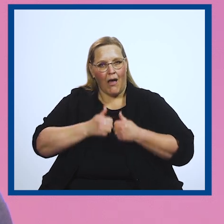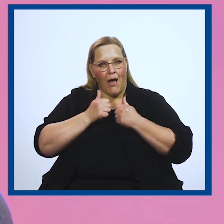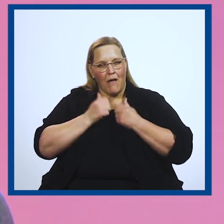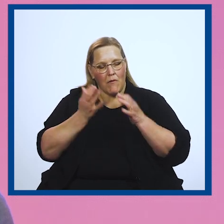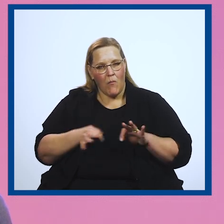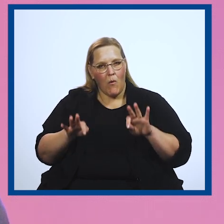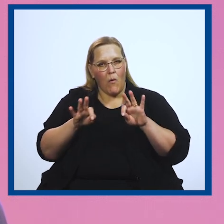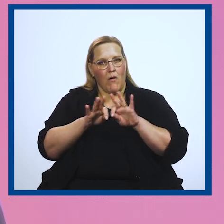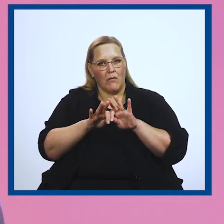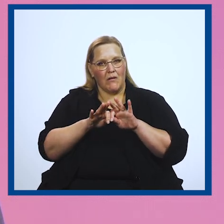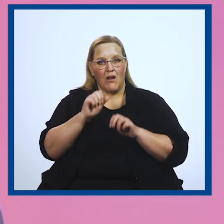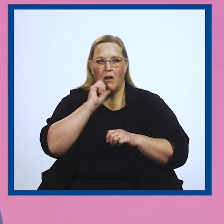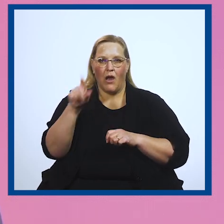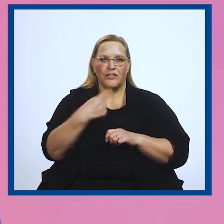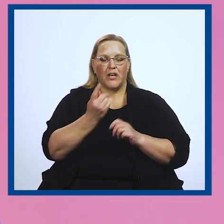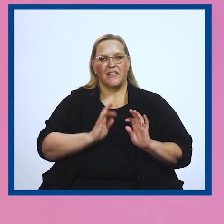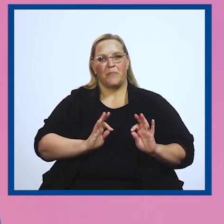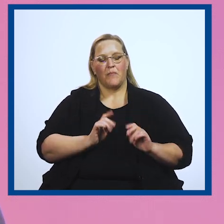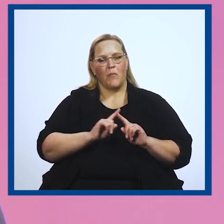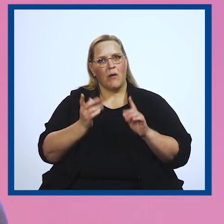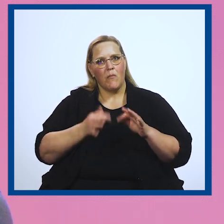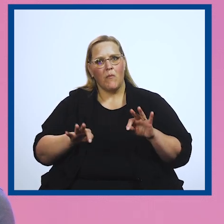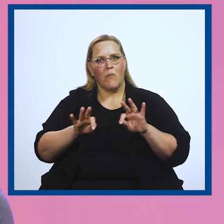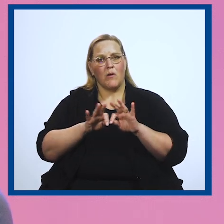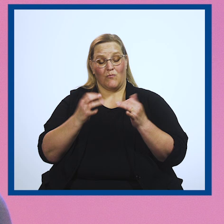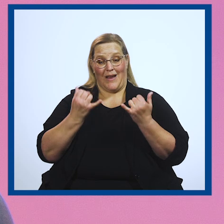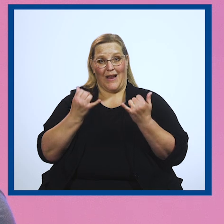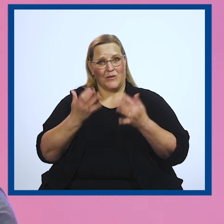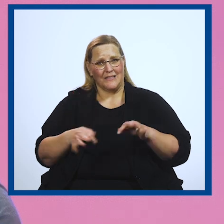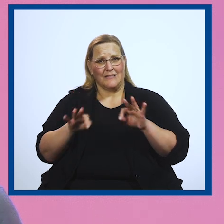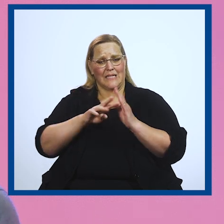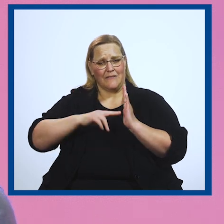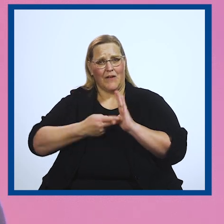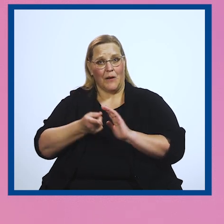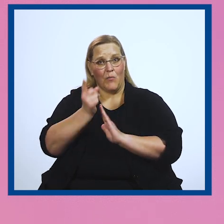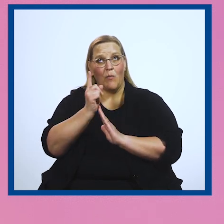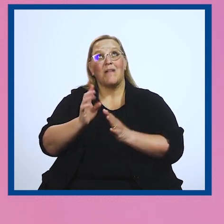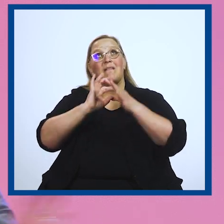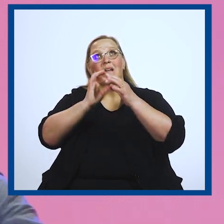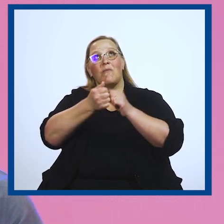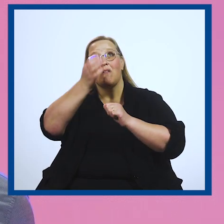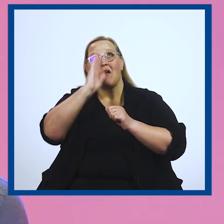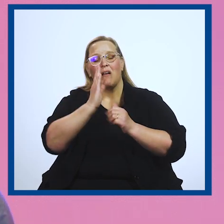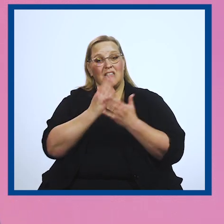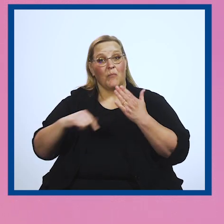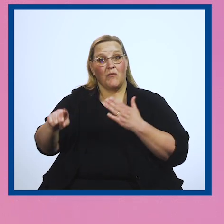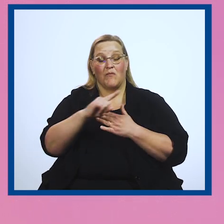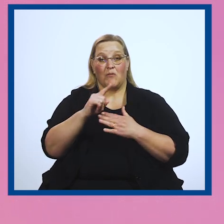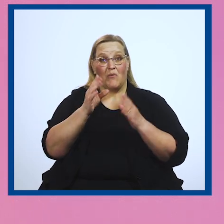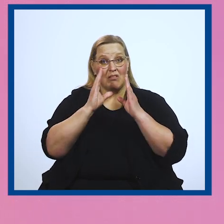is renewal time for you. This is a defining moment for where you can reconnect to God. And some of you, you're listening to me, you have no idea what I'm talking